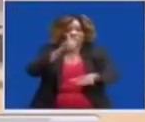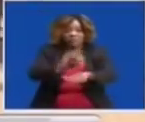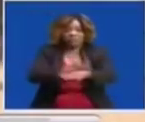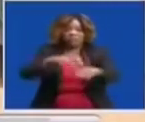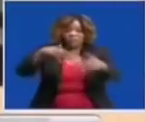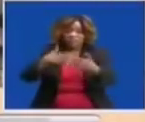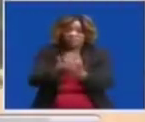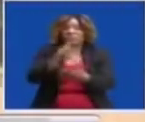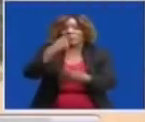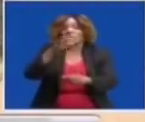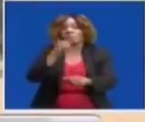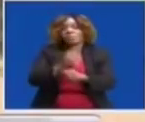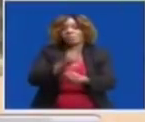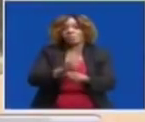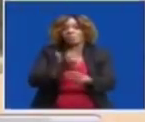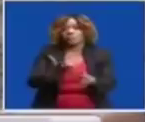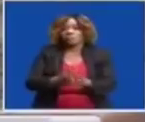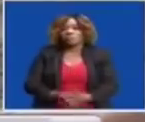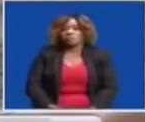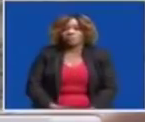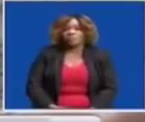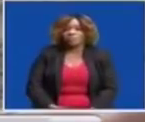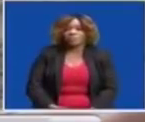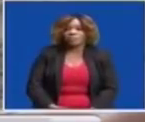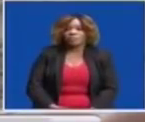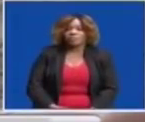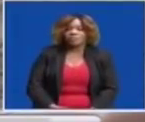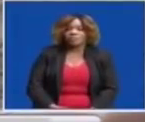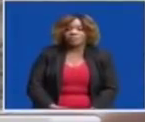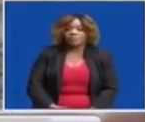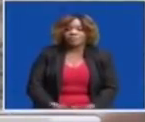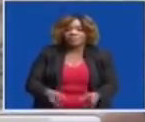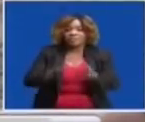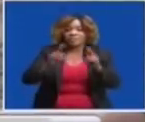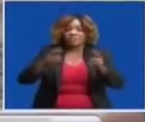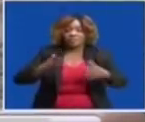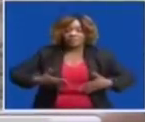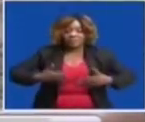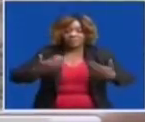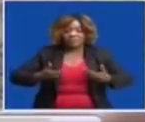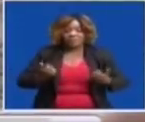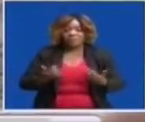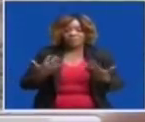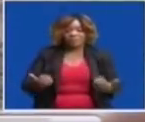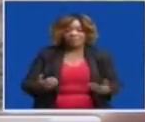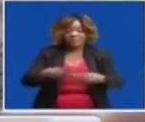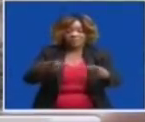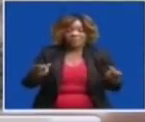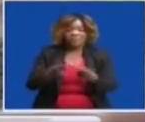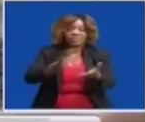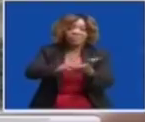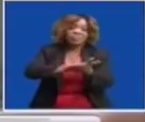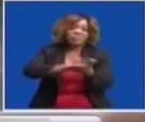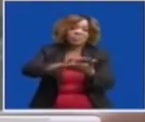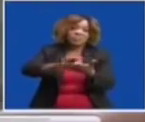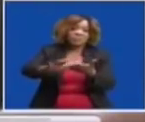with this huge pile of garbage are elated. Awo kona toto ababa kusekela mulando akutira pantu batu wamisha kwe inchendi olo chimbecho